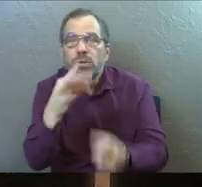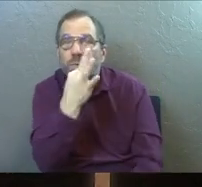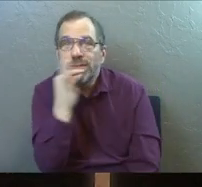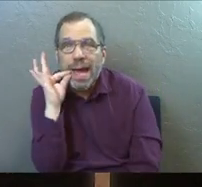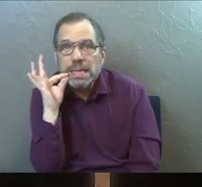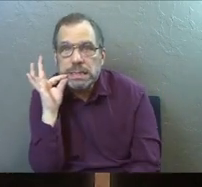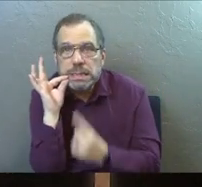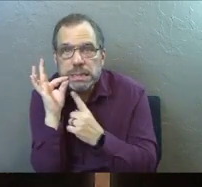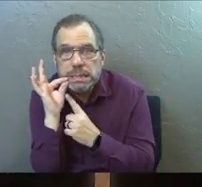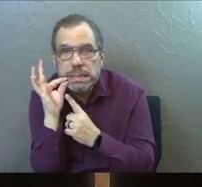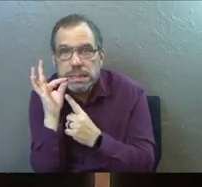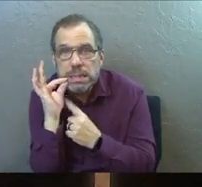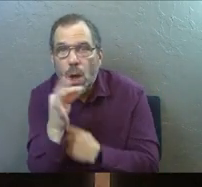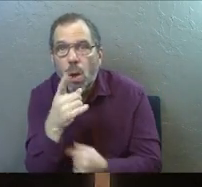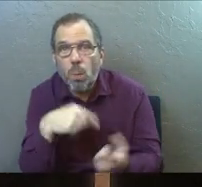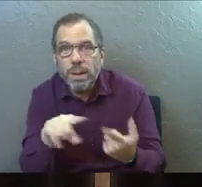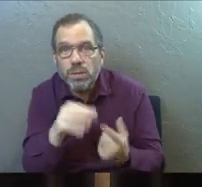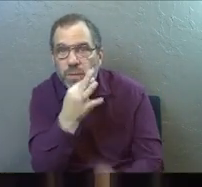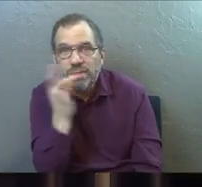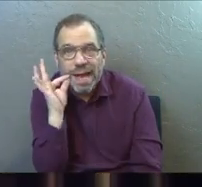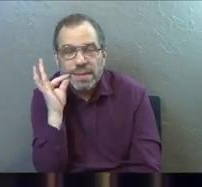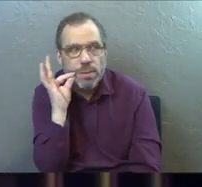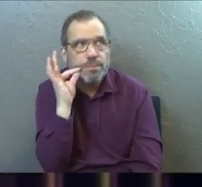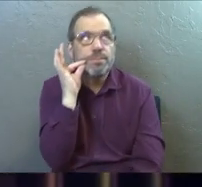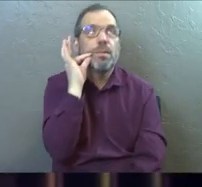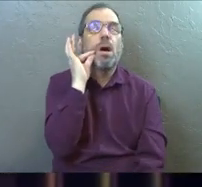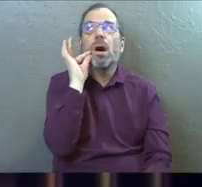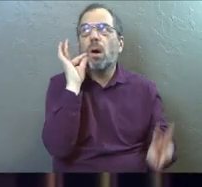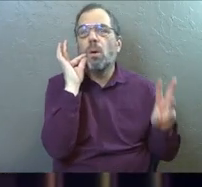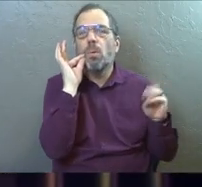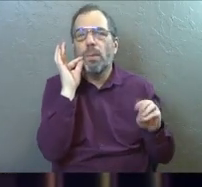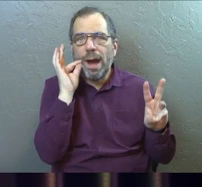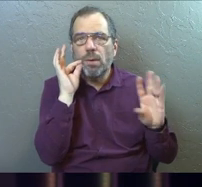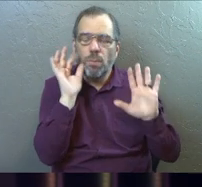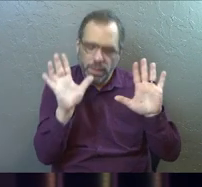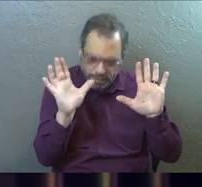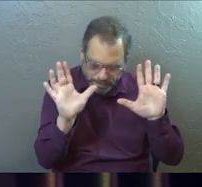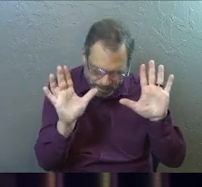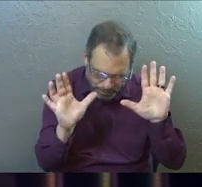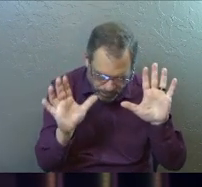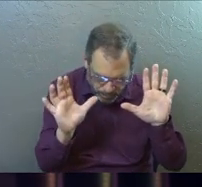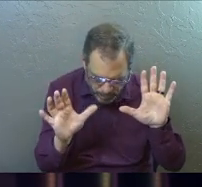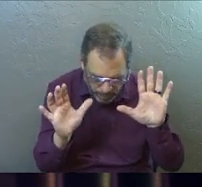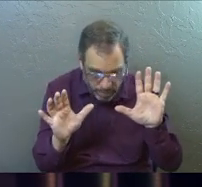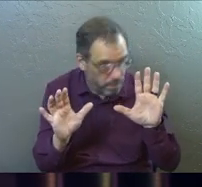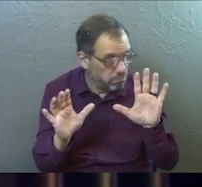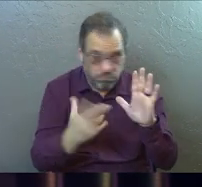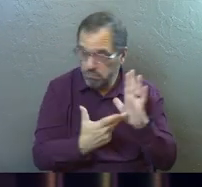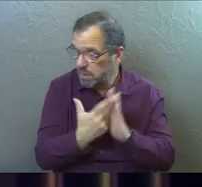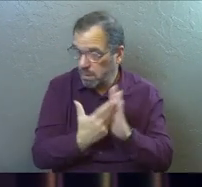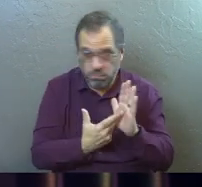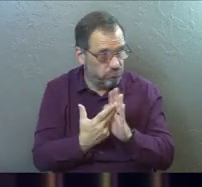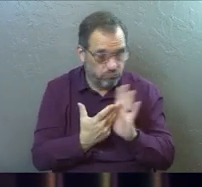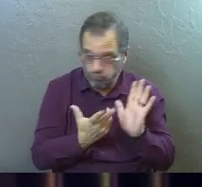fast. When you fast. Wow. Okay. Like, I'll be real. It was